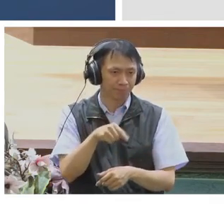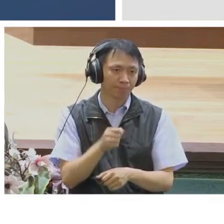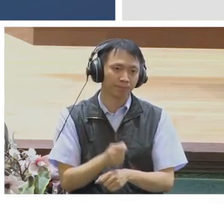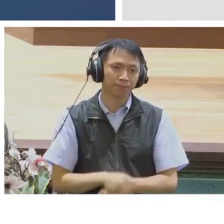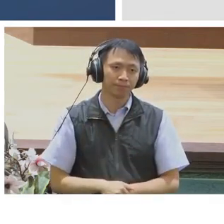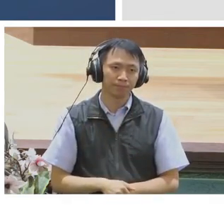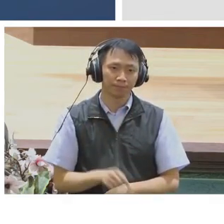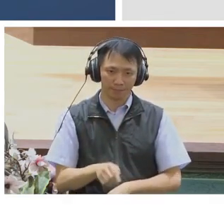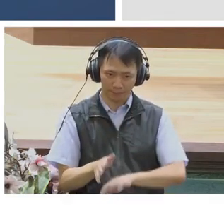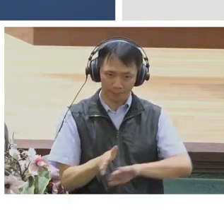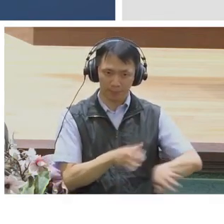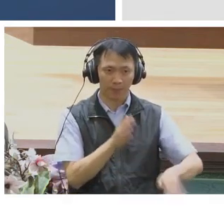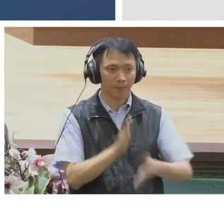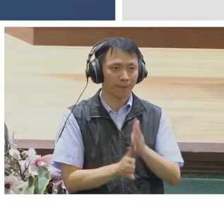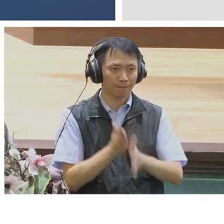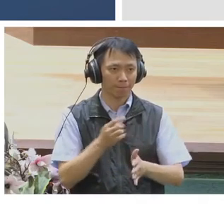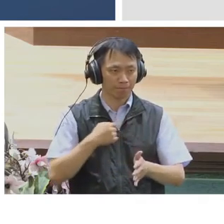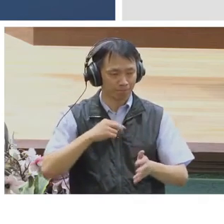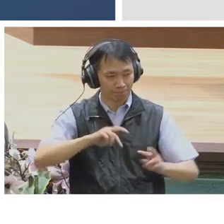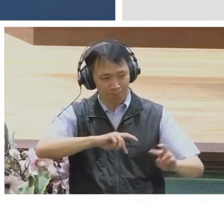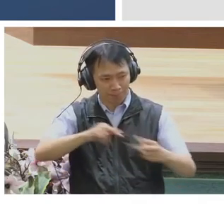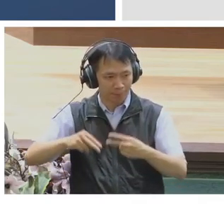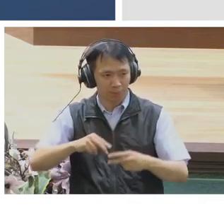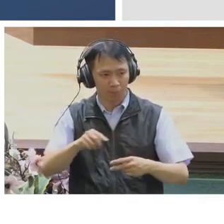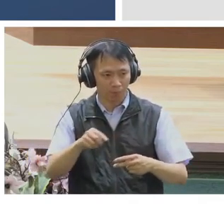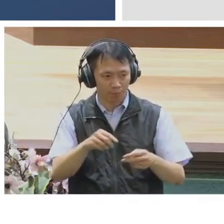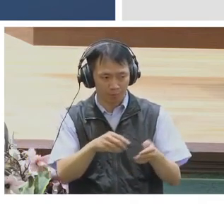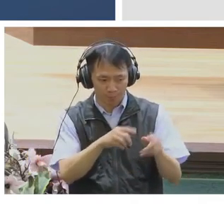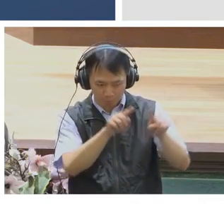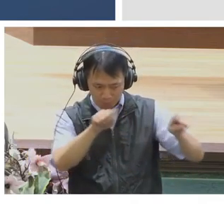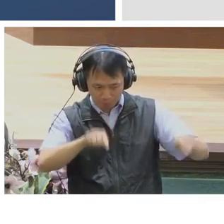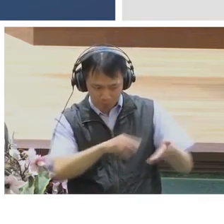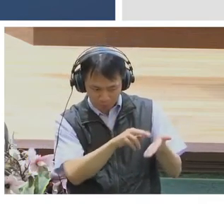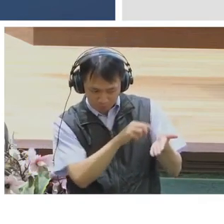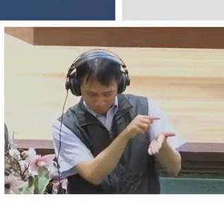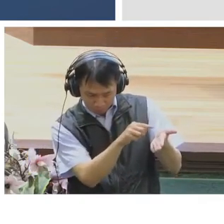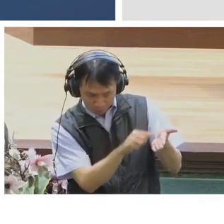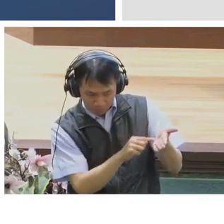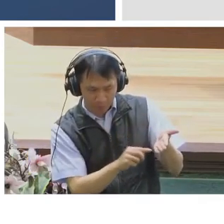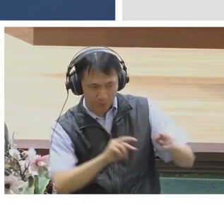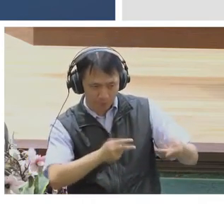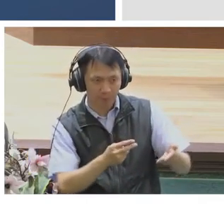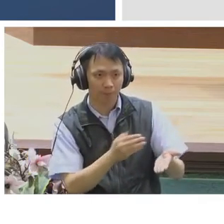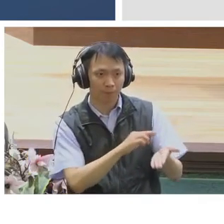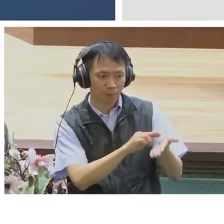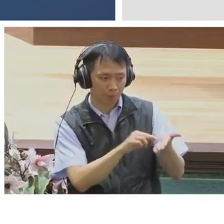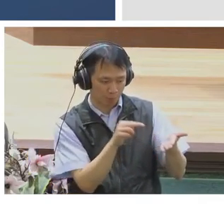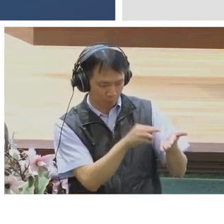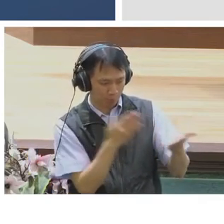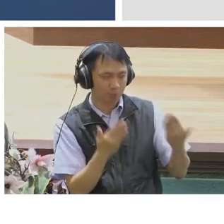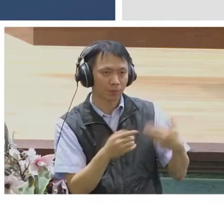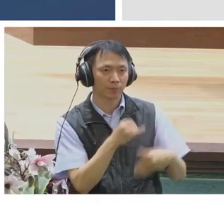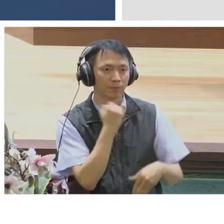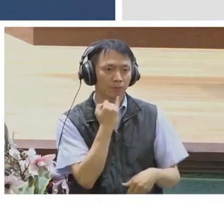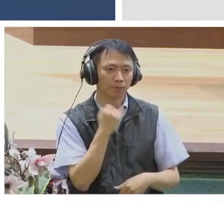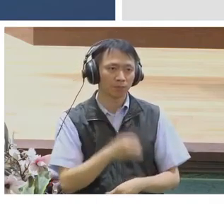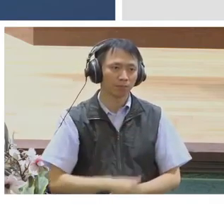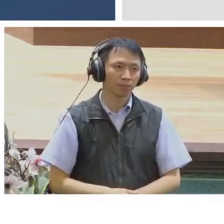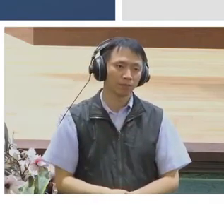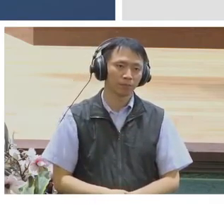technical features that we're also working on and kind of making it sort of, you know, better and better, the kind of press play type thing as